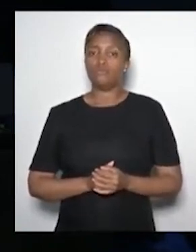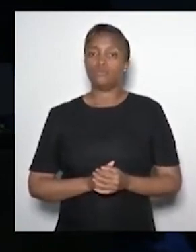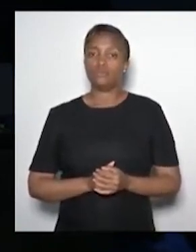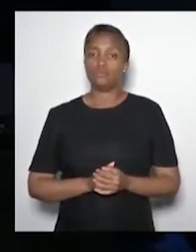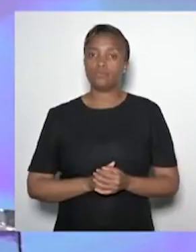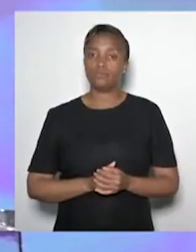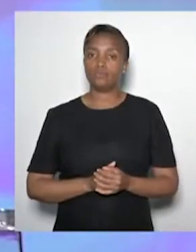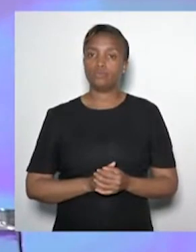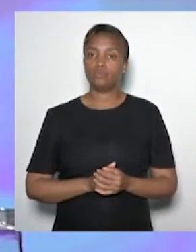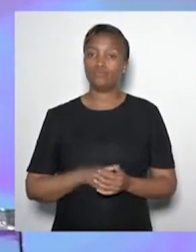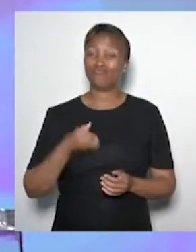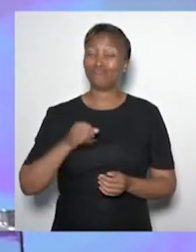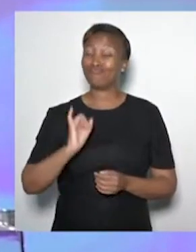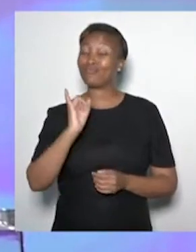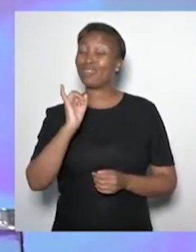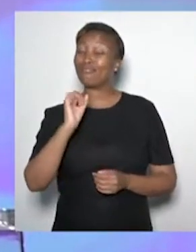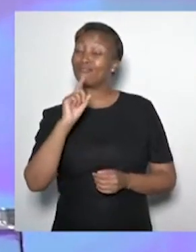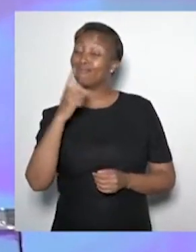If every pastor,